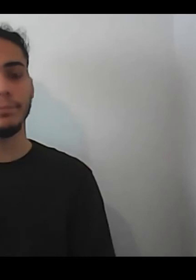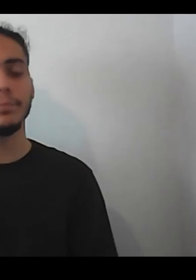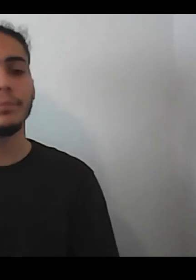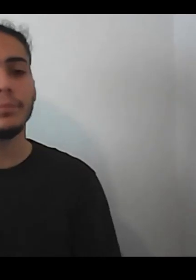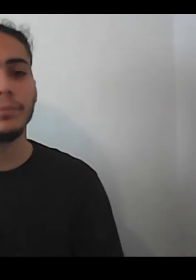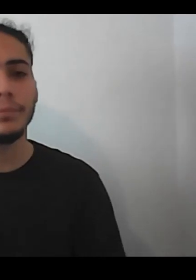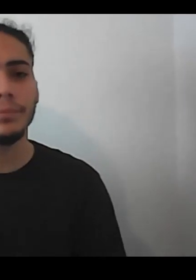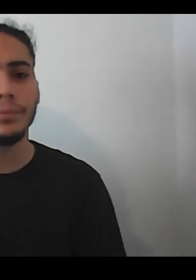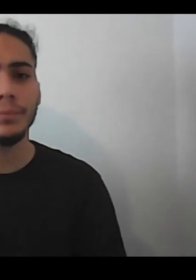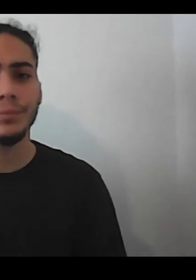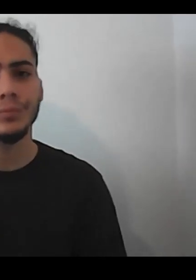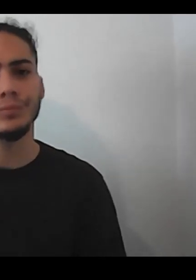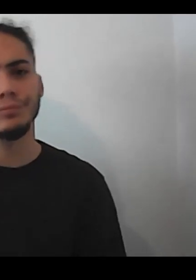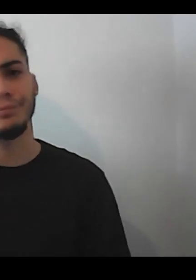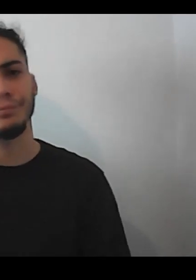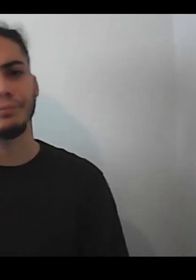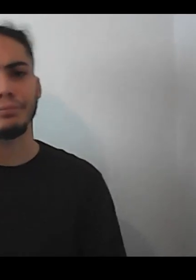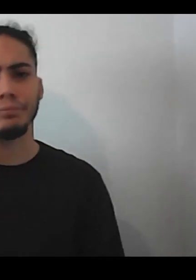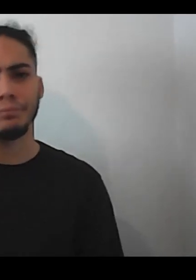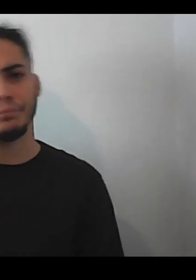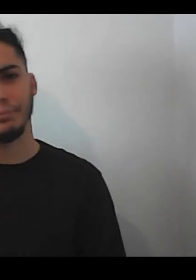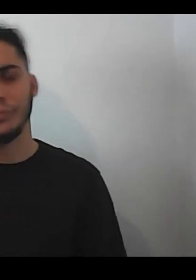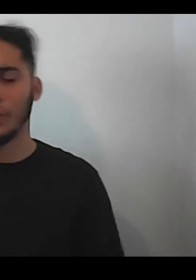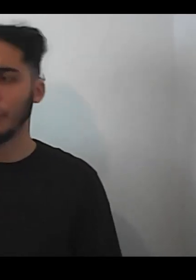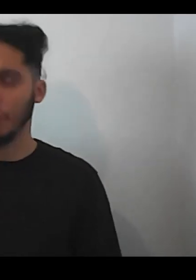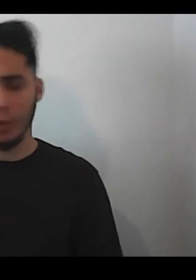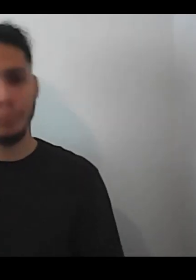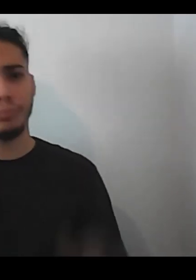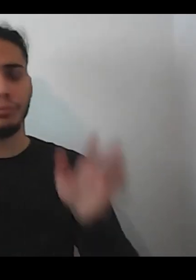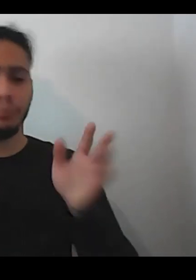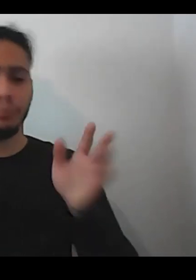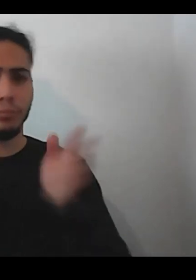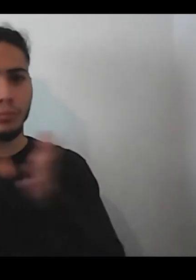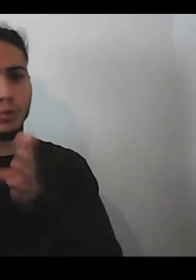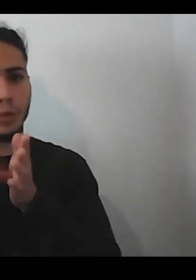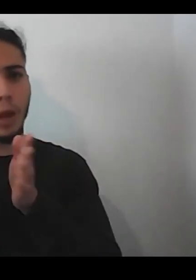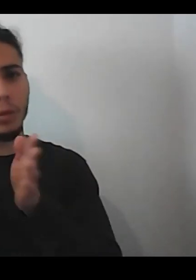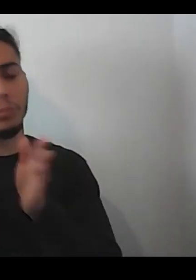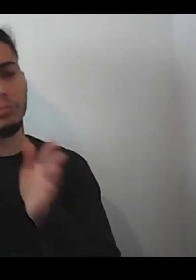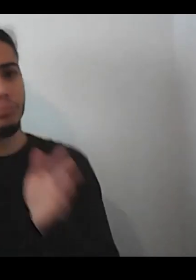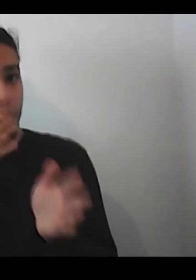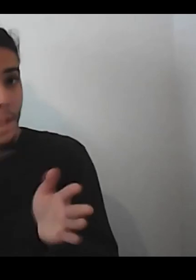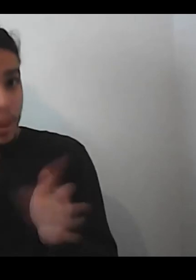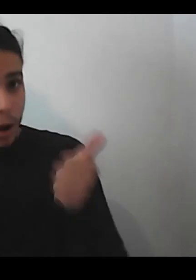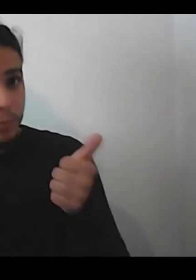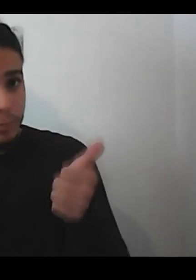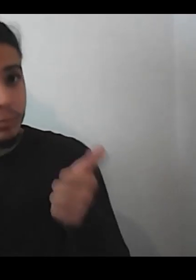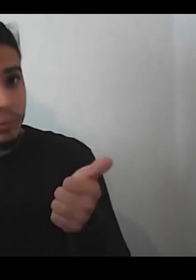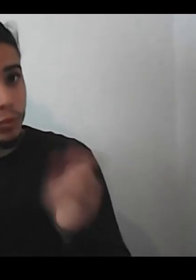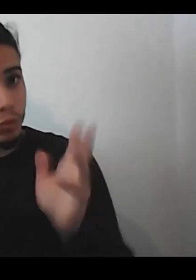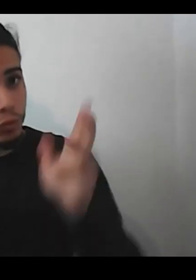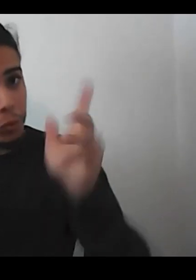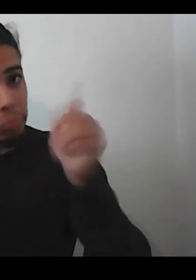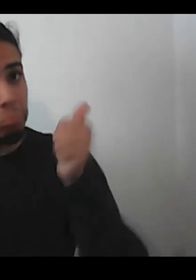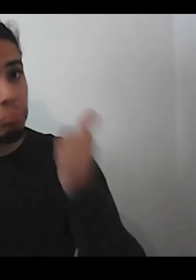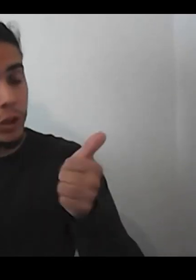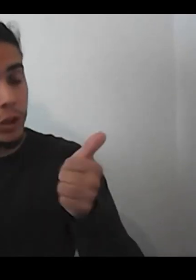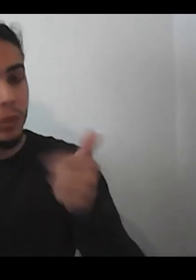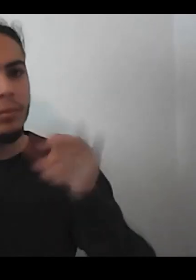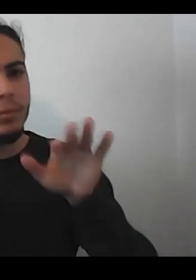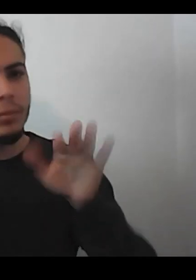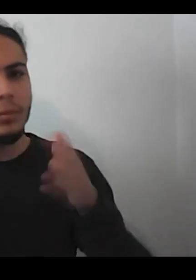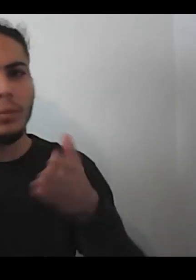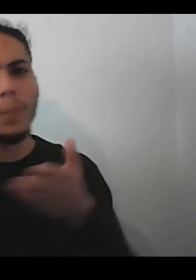I was wondering, I see the program, it looks very nice and all the developments, but it is until the end